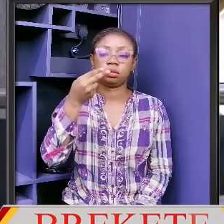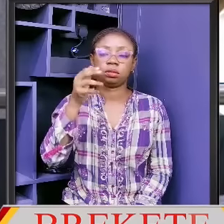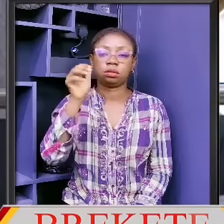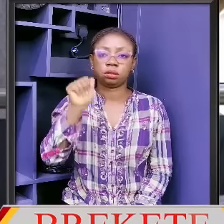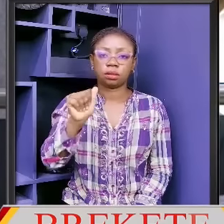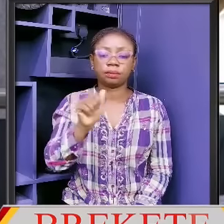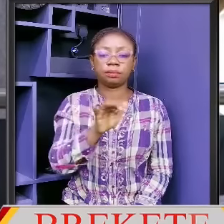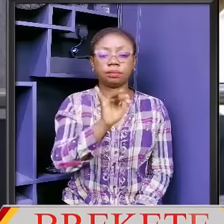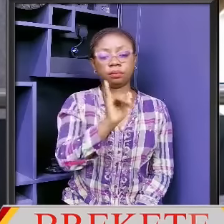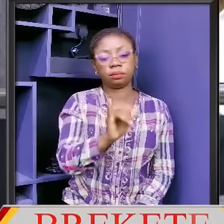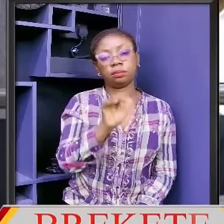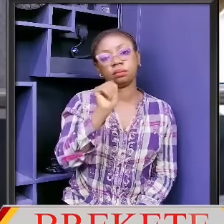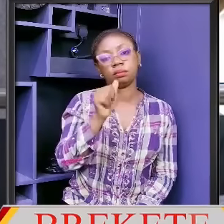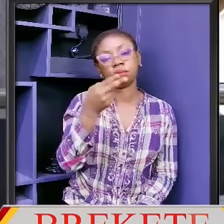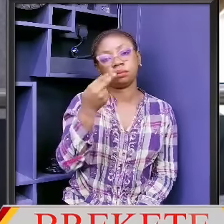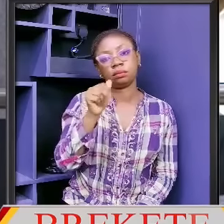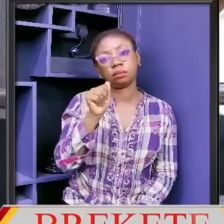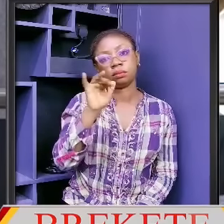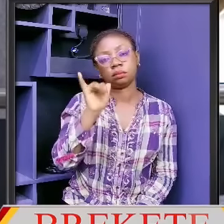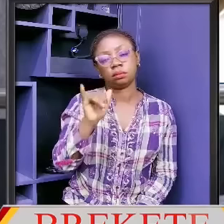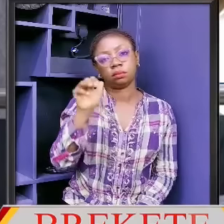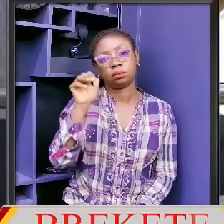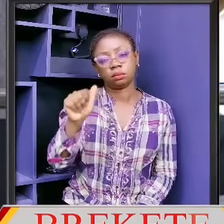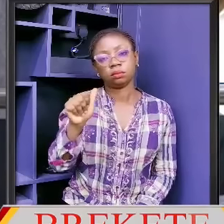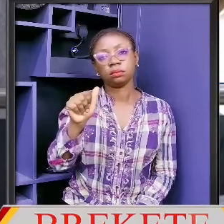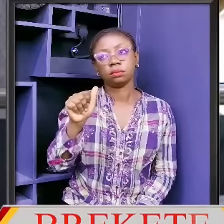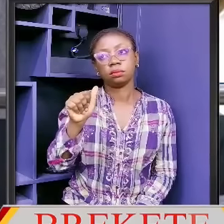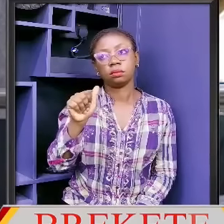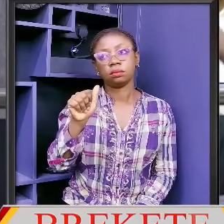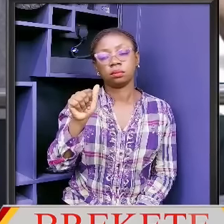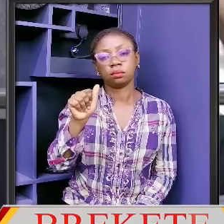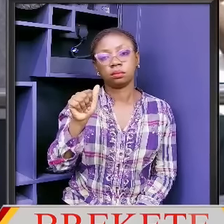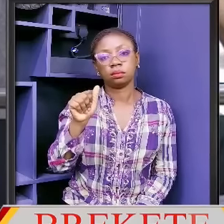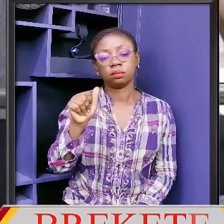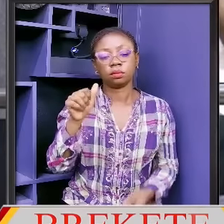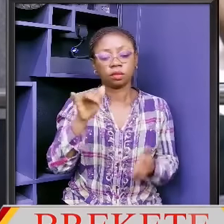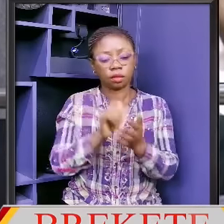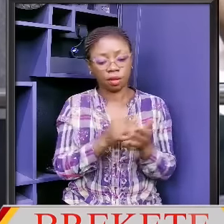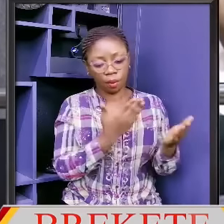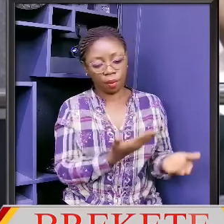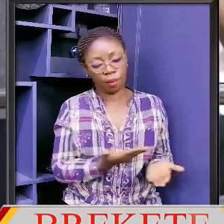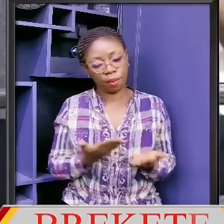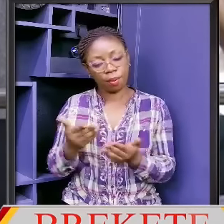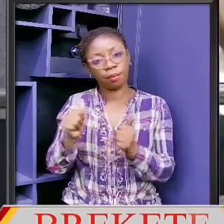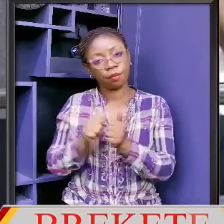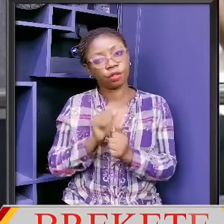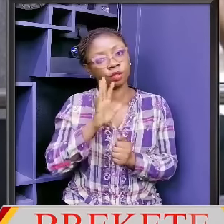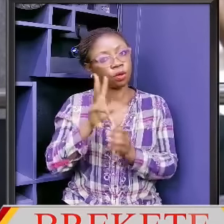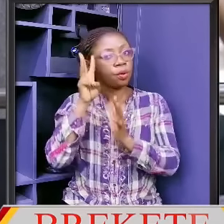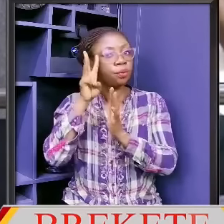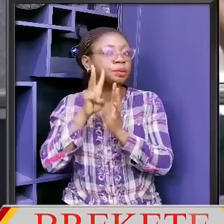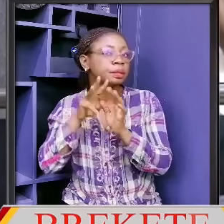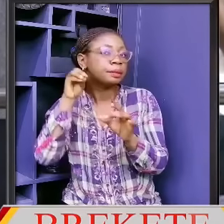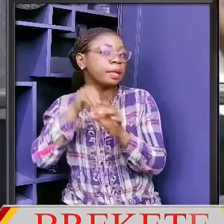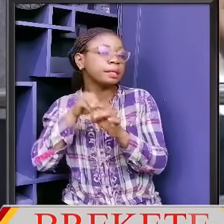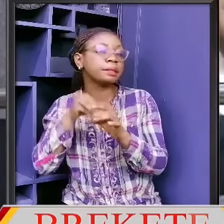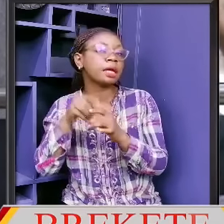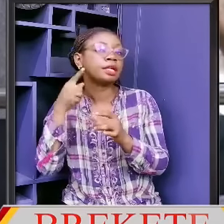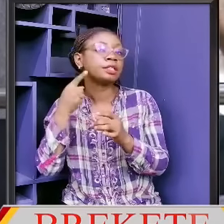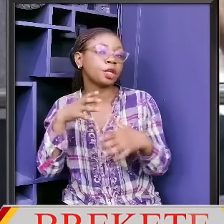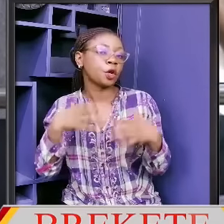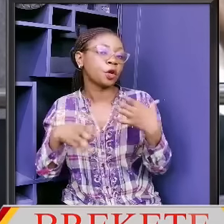Now she be the magistrate. Yes, sir. Where you carry your witness come inside the court.